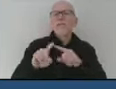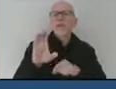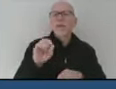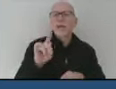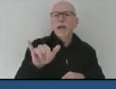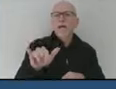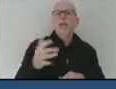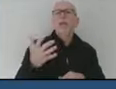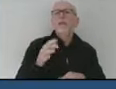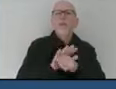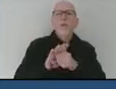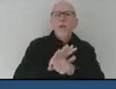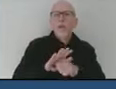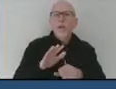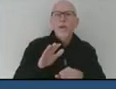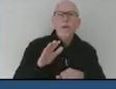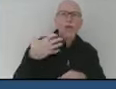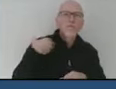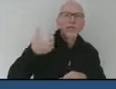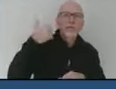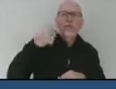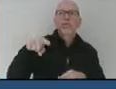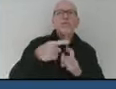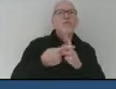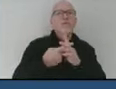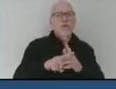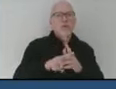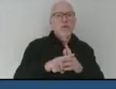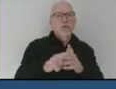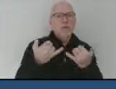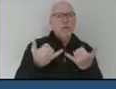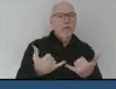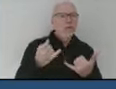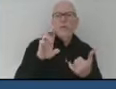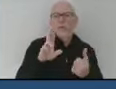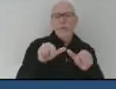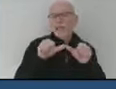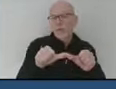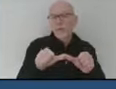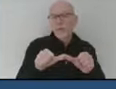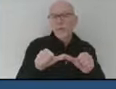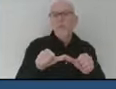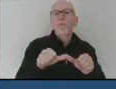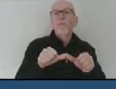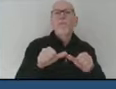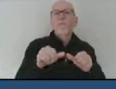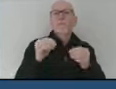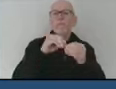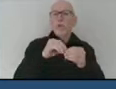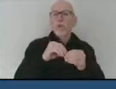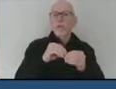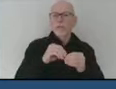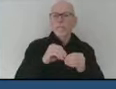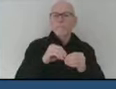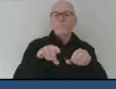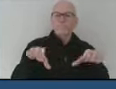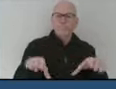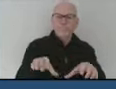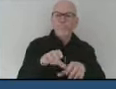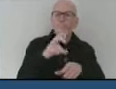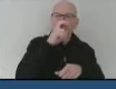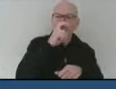and local officials who have started to or continue to take additional actions that are in the best interest